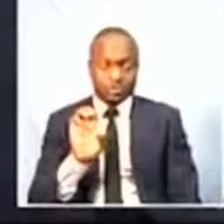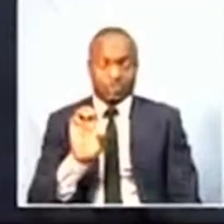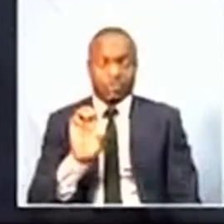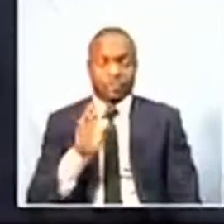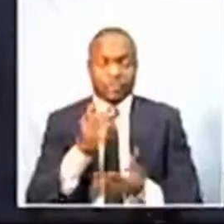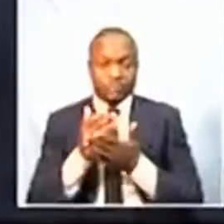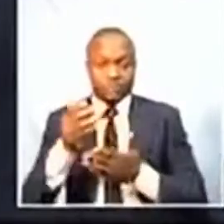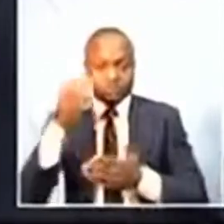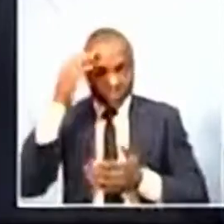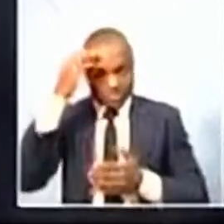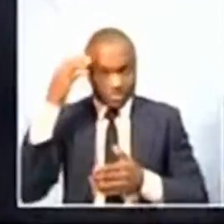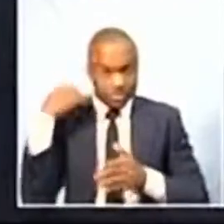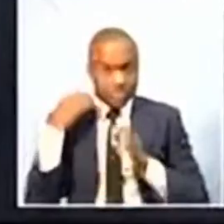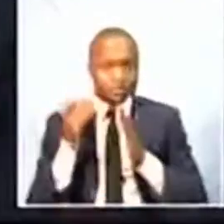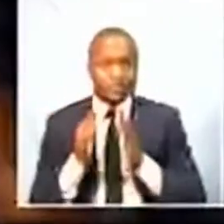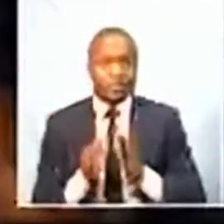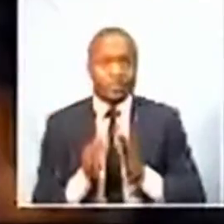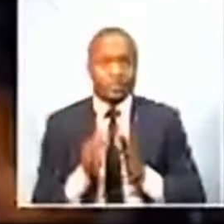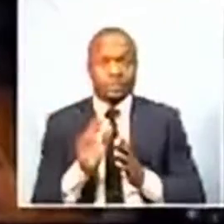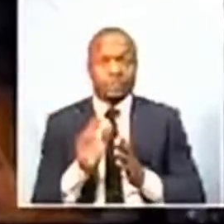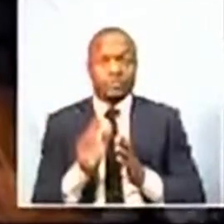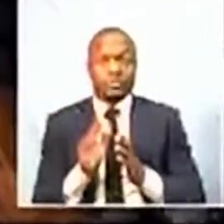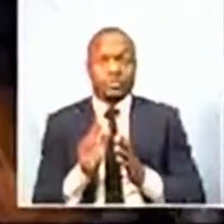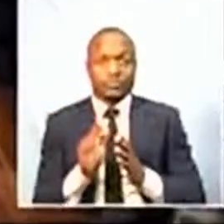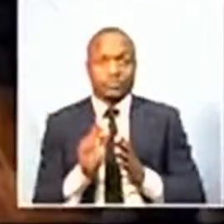Officer for KAPUTA. Thank you.